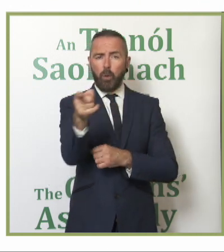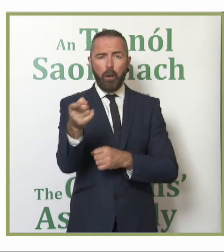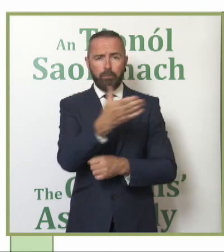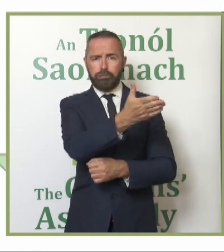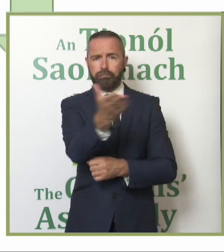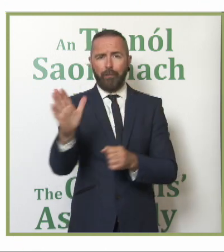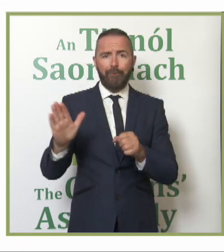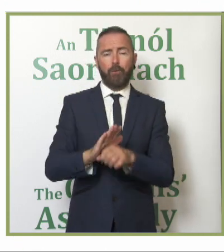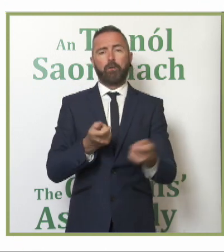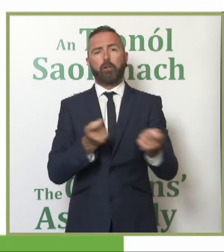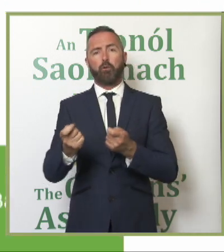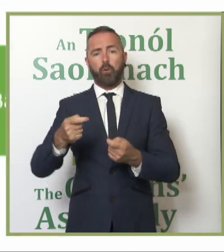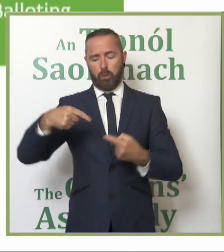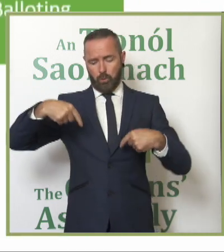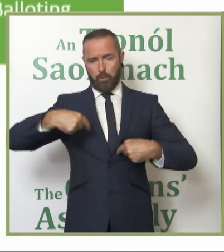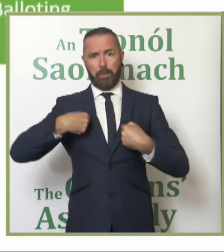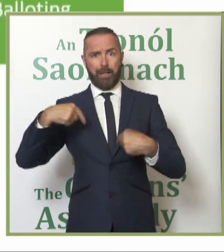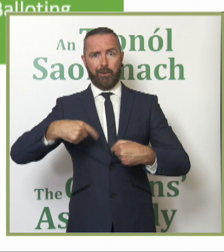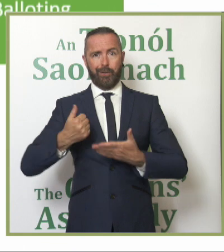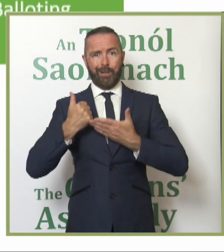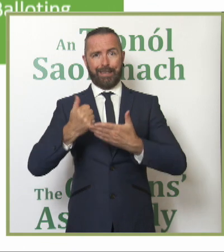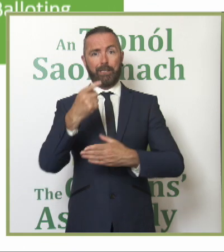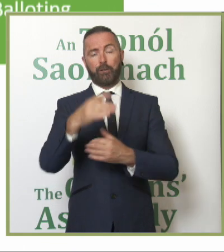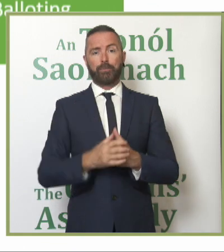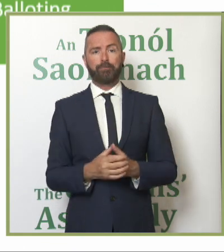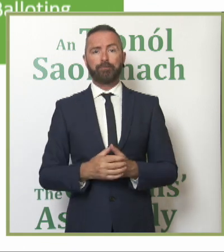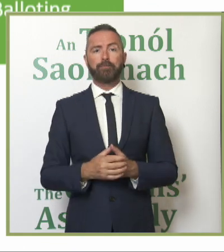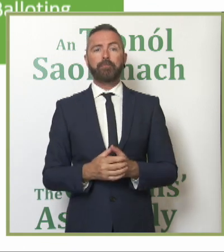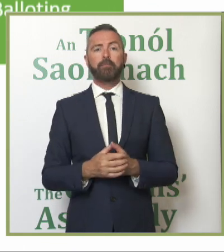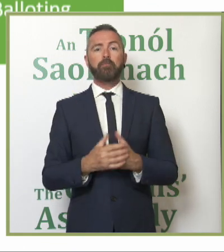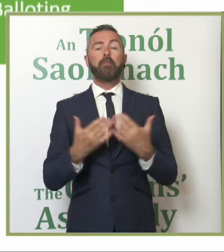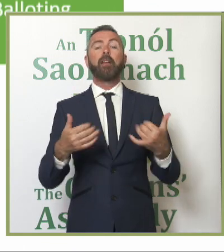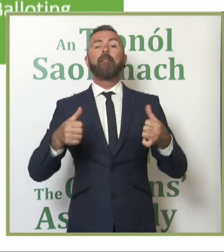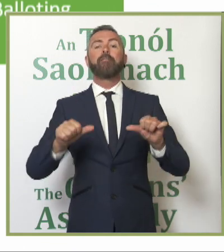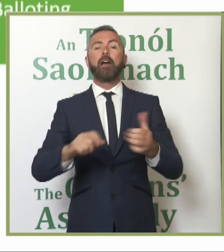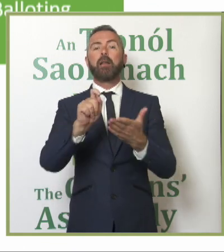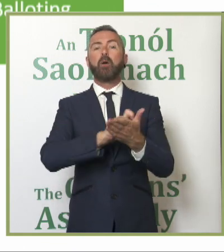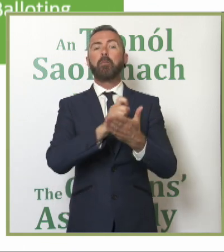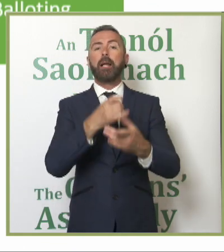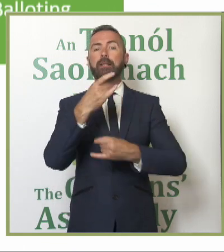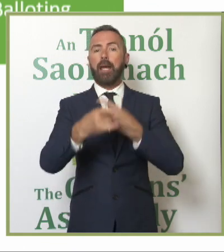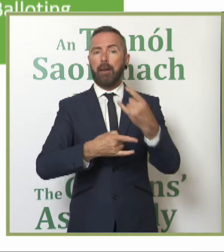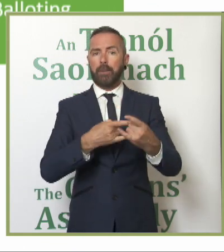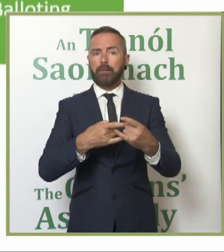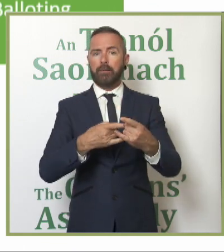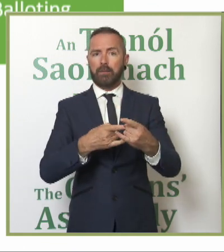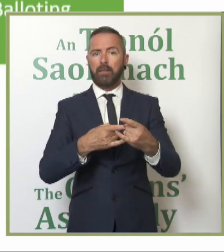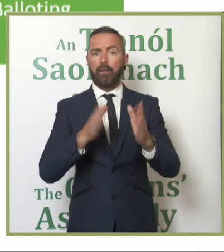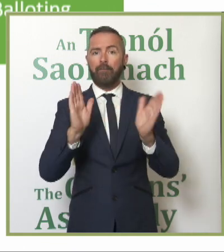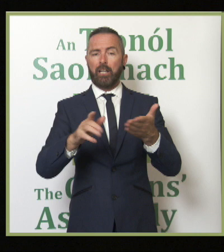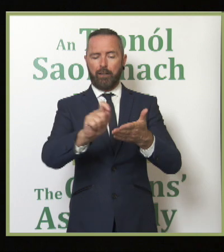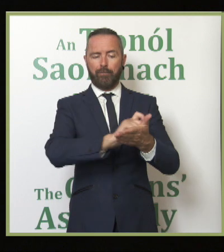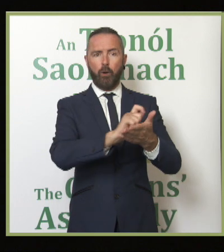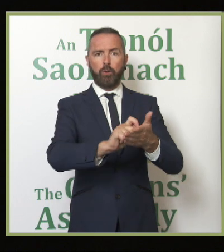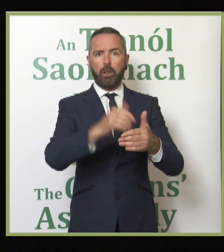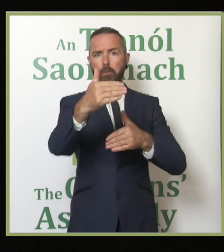we're there to assist you. Very finally then, as I wrap it up, the balloting takes place. You cast your votes into the ballot box,